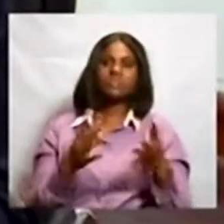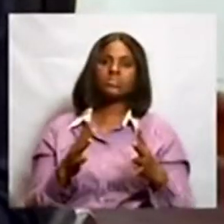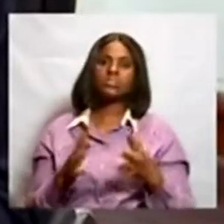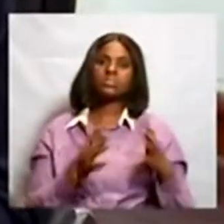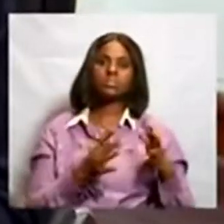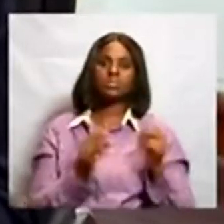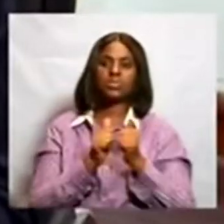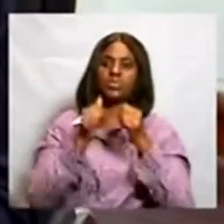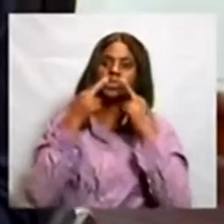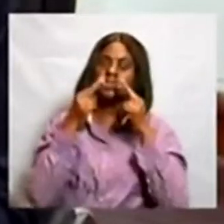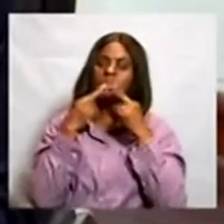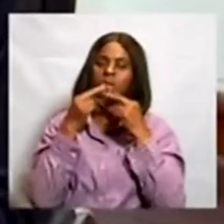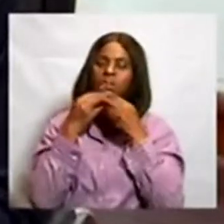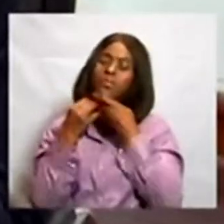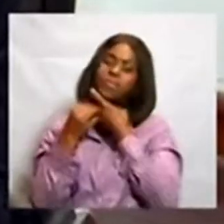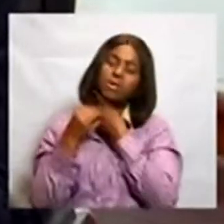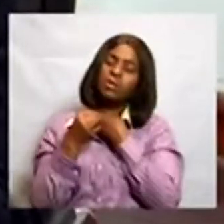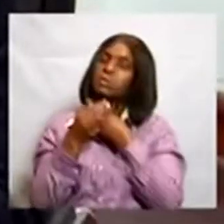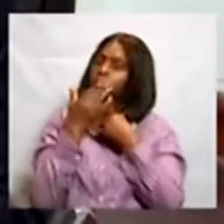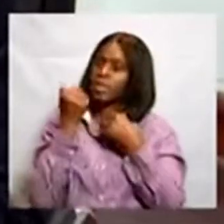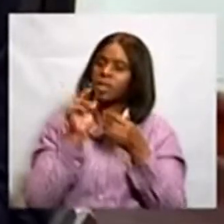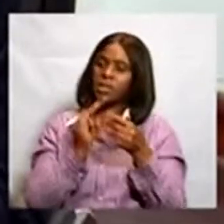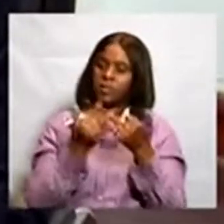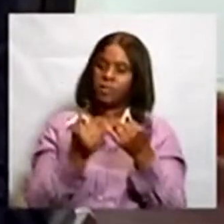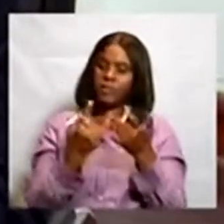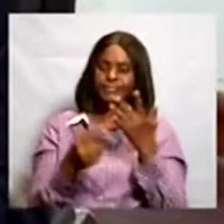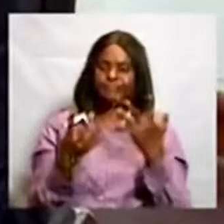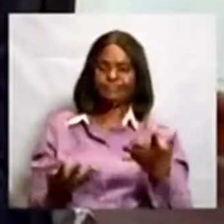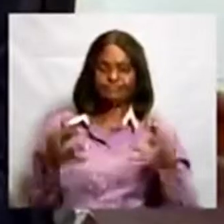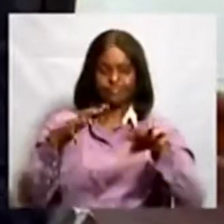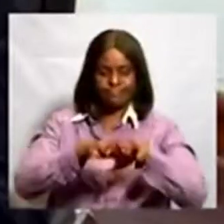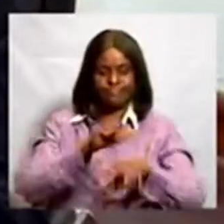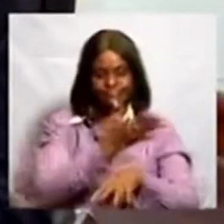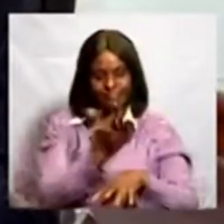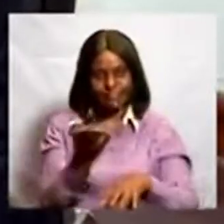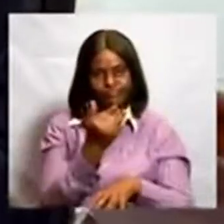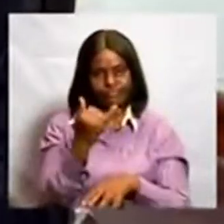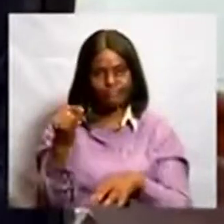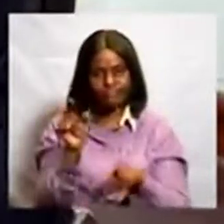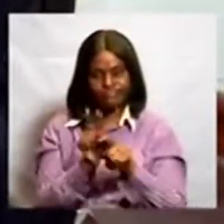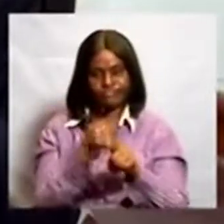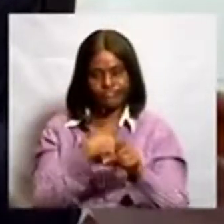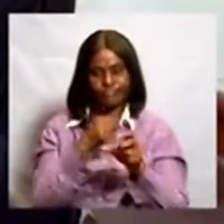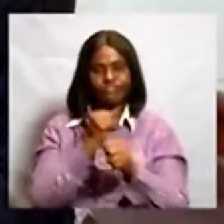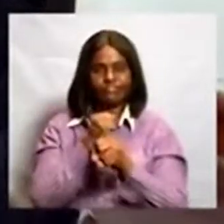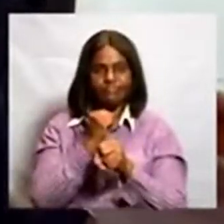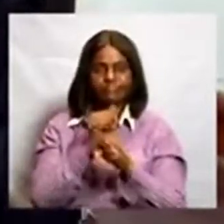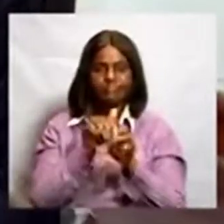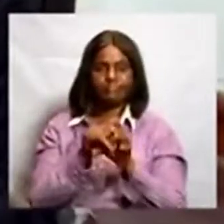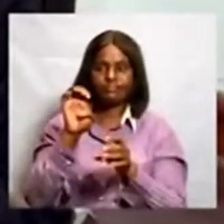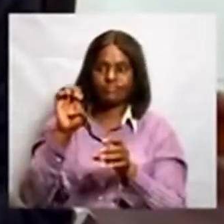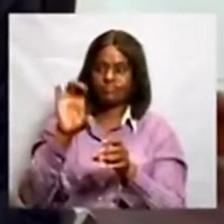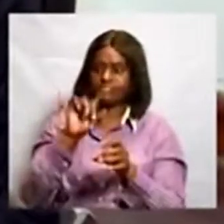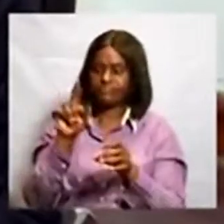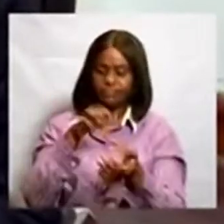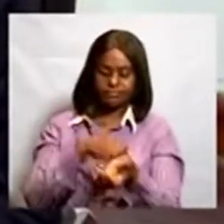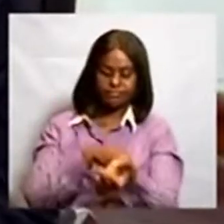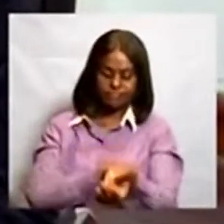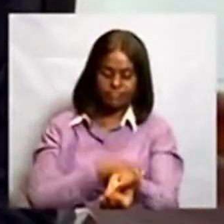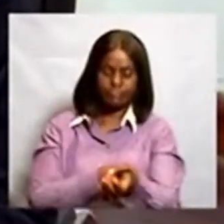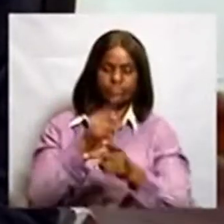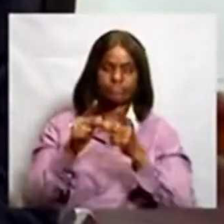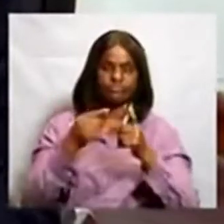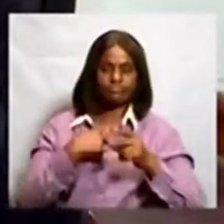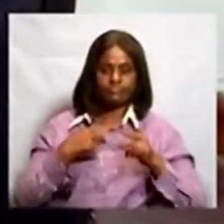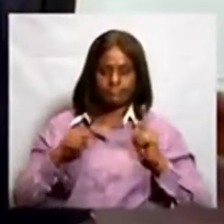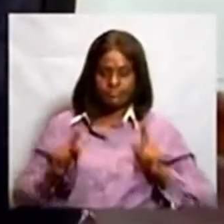the results. Let's streamline these issues. I've worked in the examination processes myself